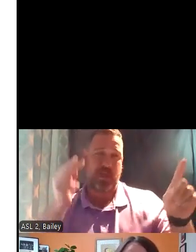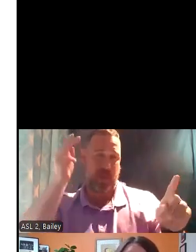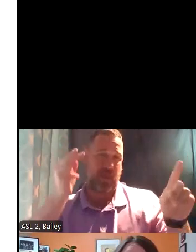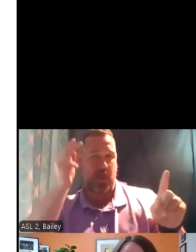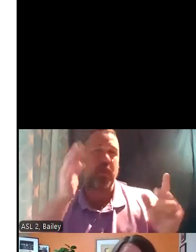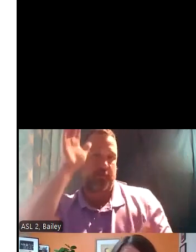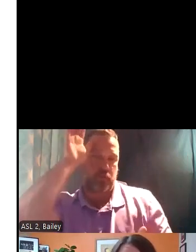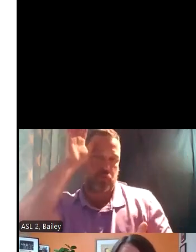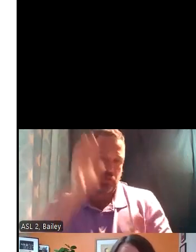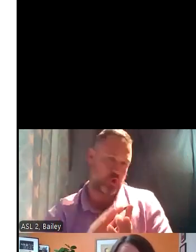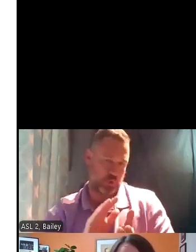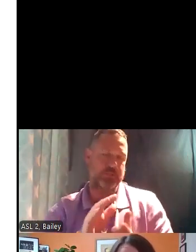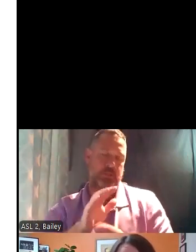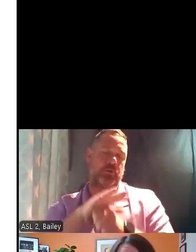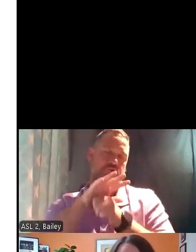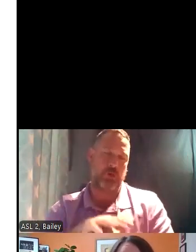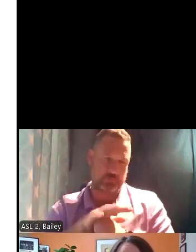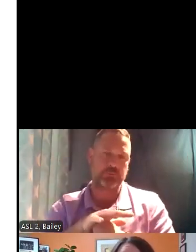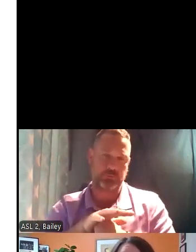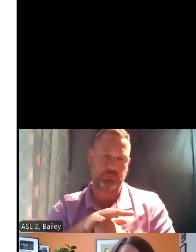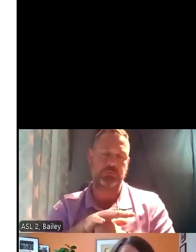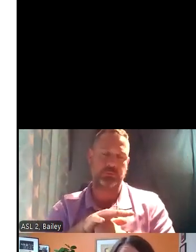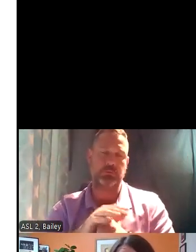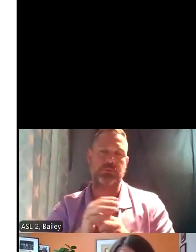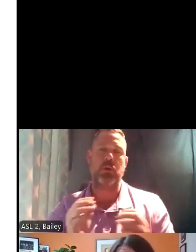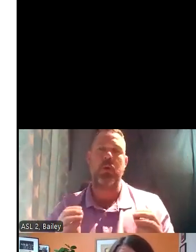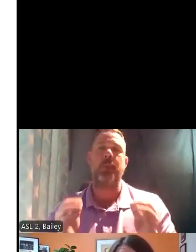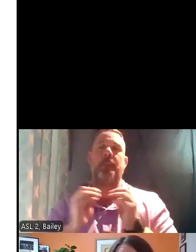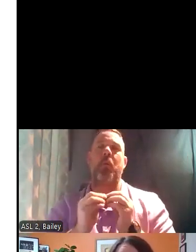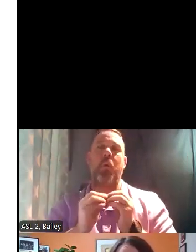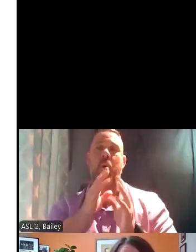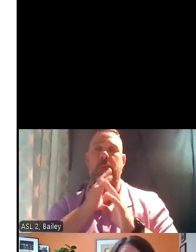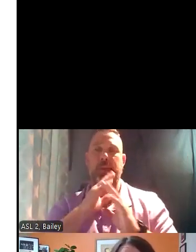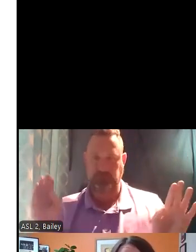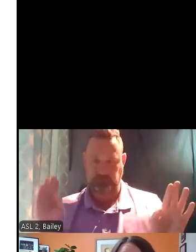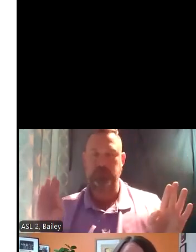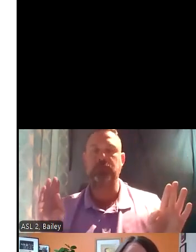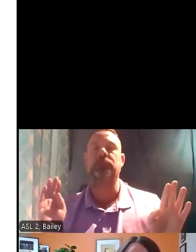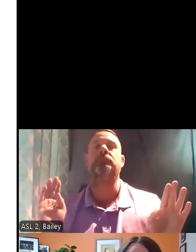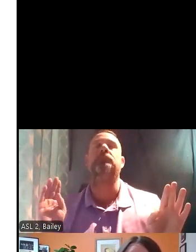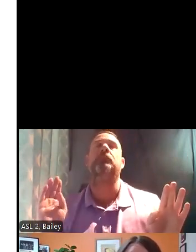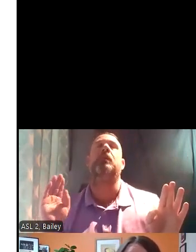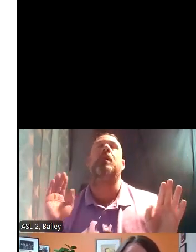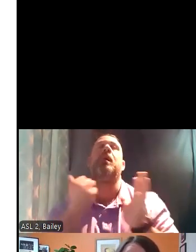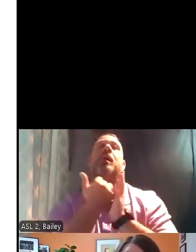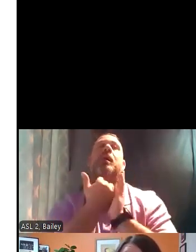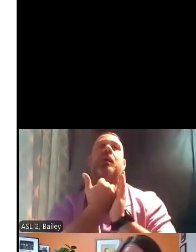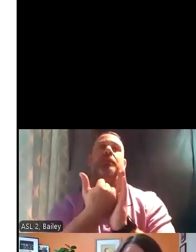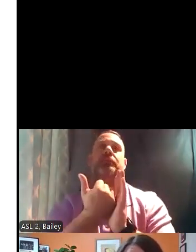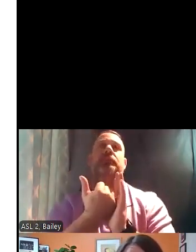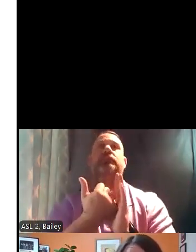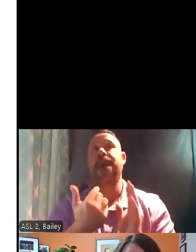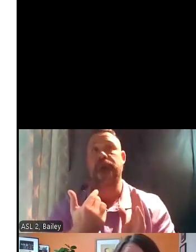of reducing the stress of caregiver, giving more peace of mind, helping caregivers be a